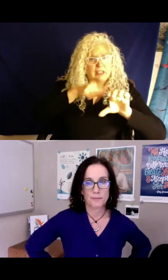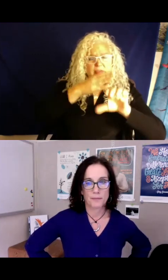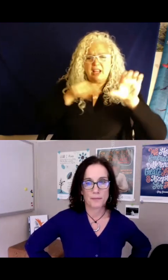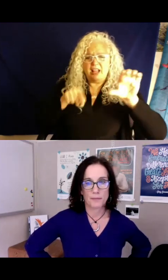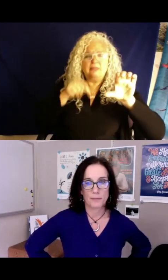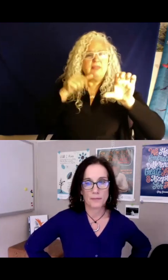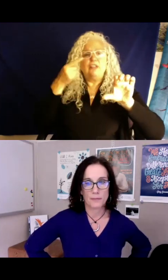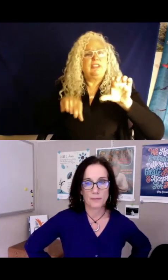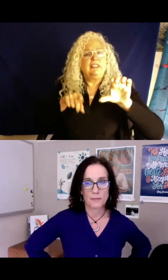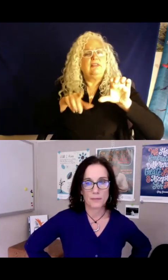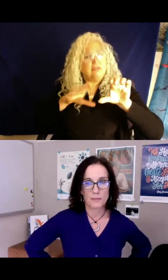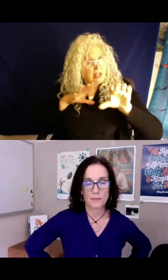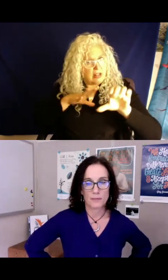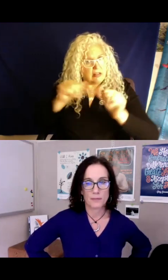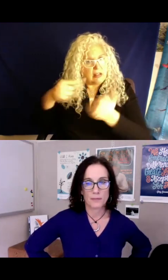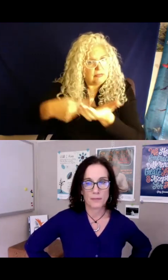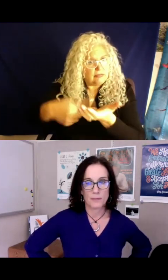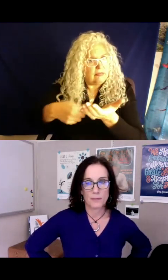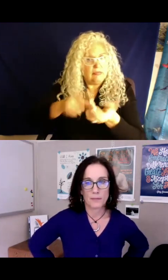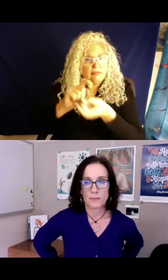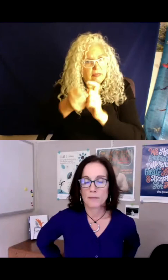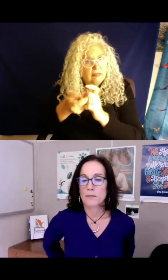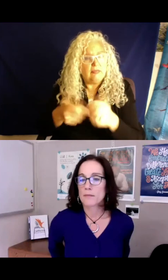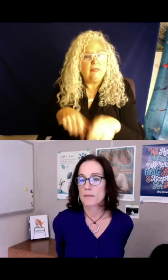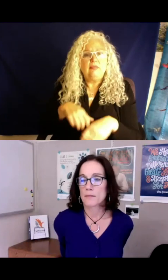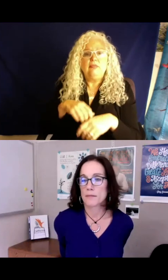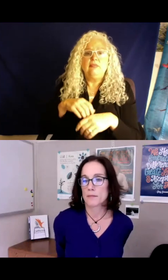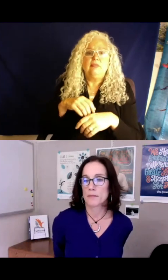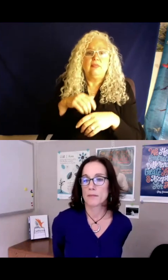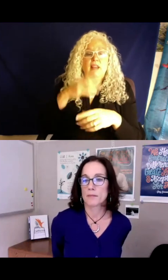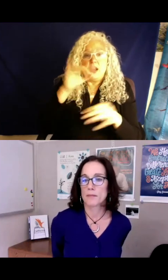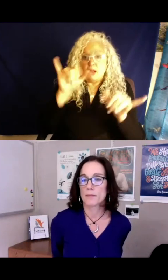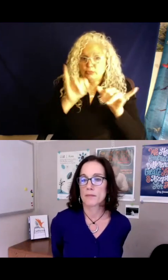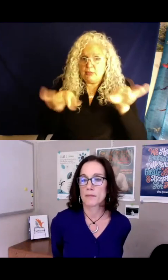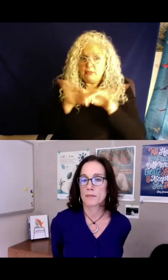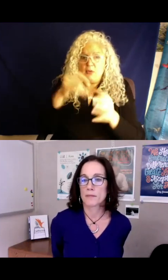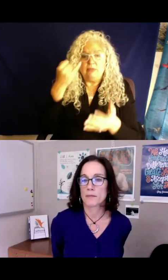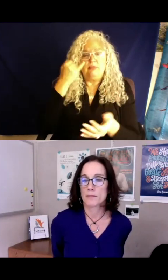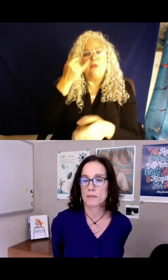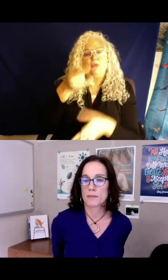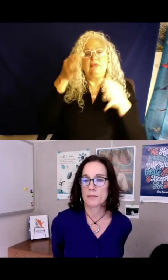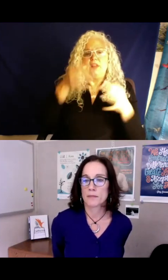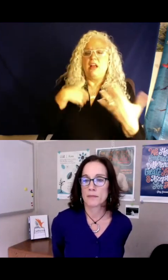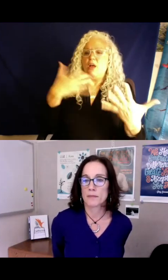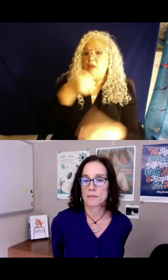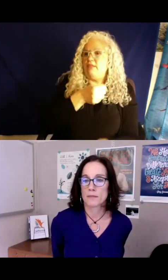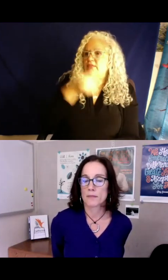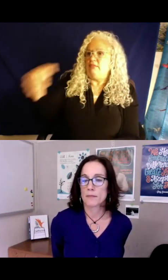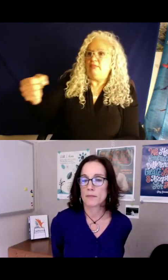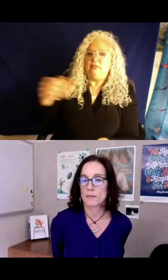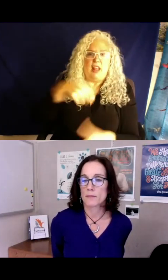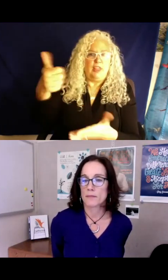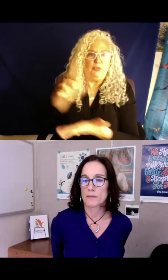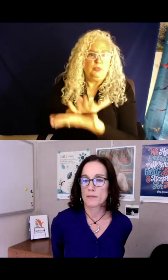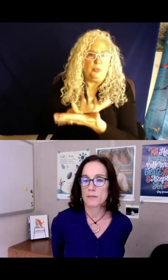suggestions. And you may think that some of them are fine and agree with some of them, and some of them you may not. You want to change those, you can do that